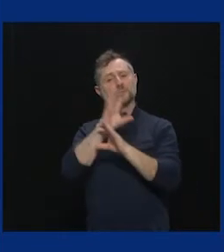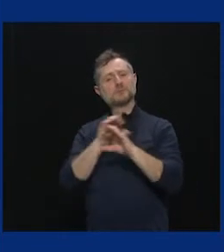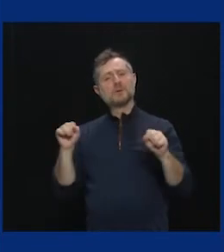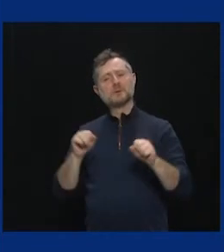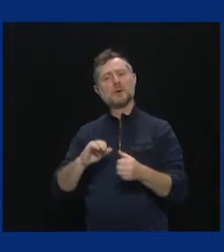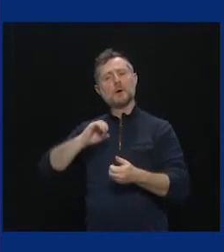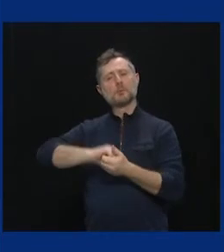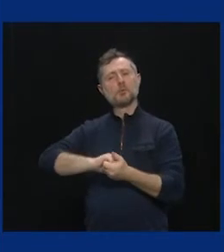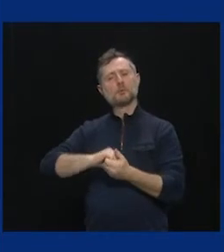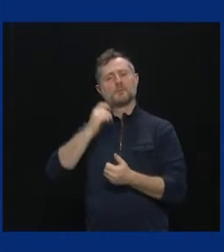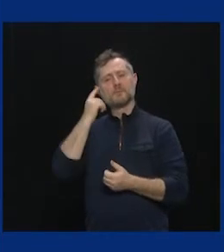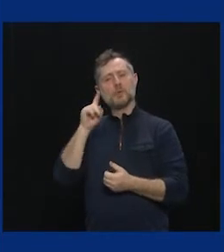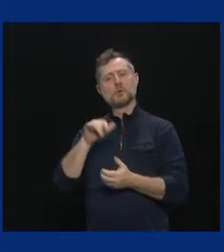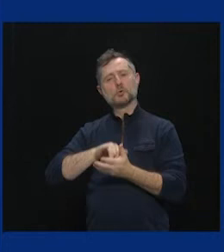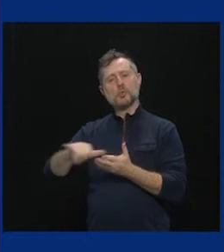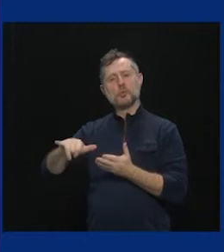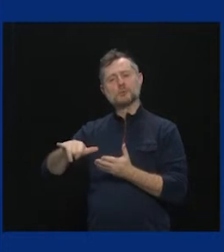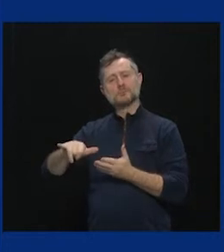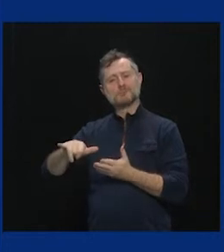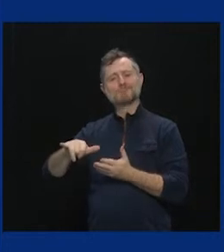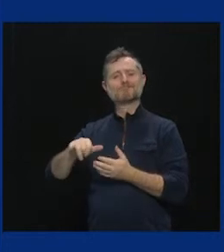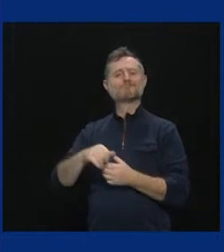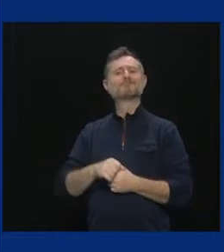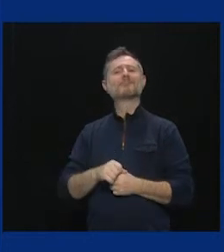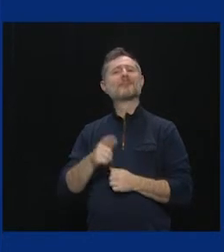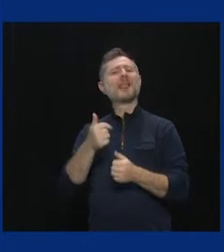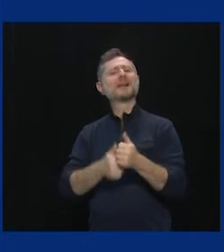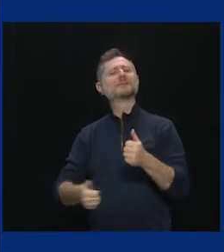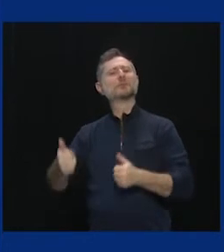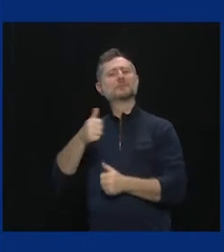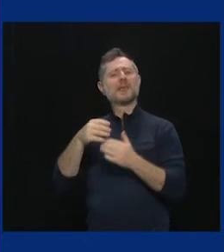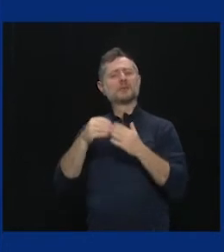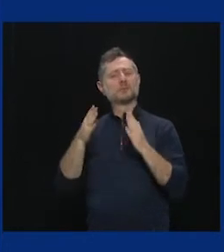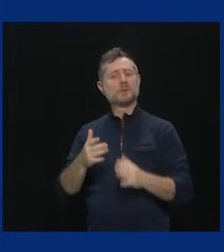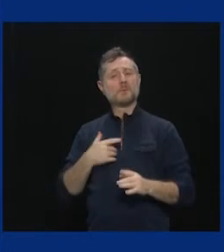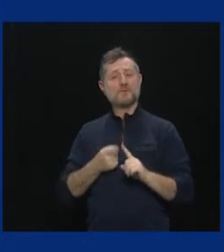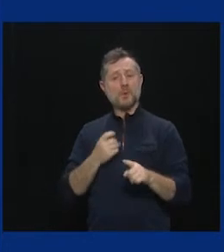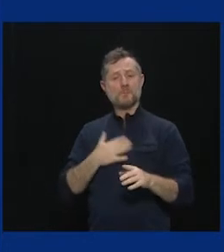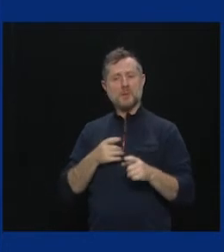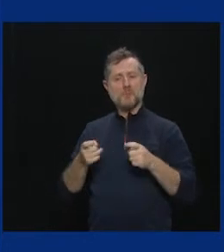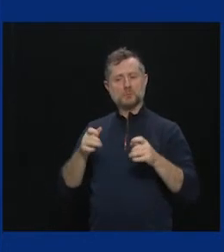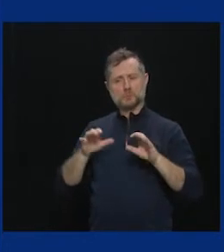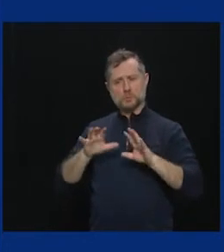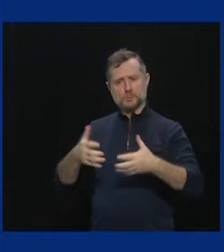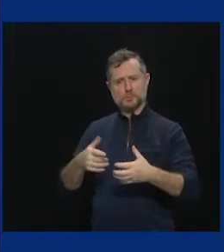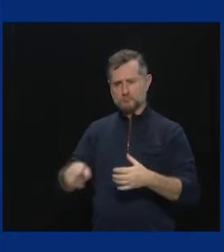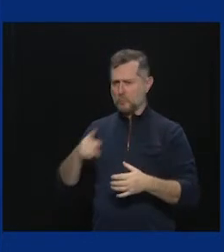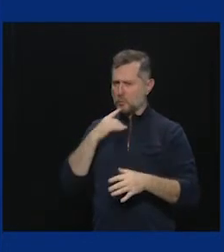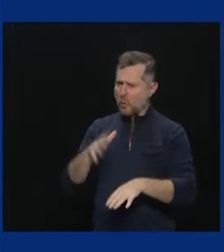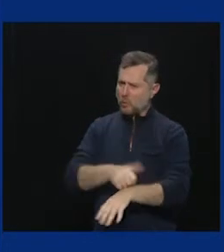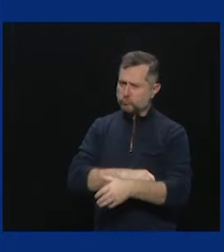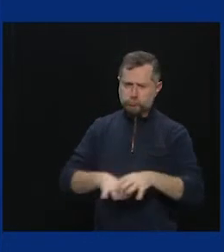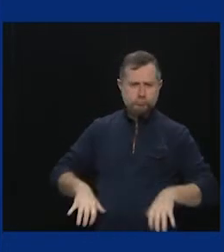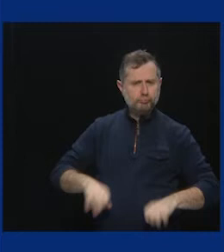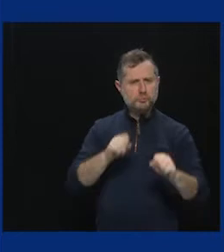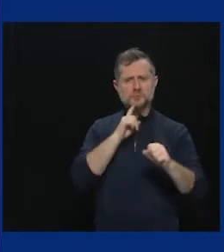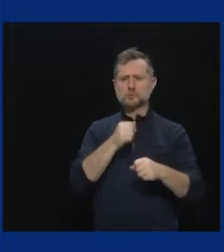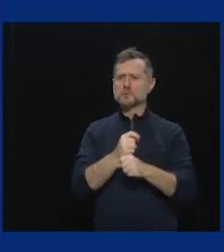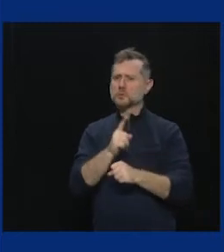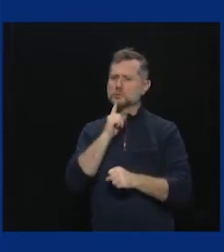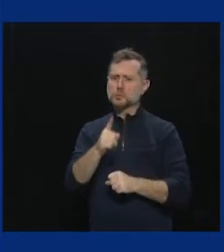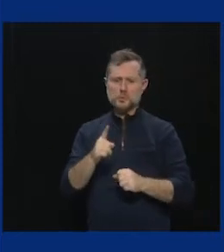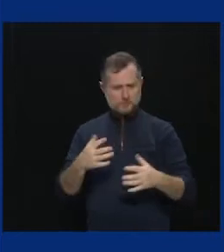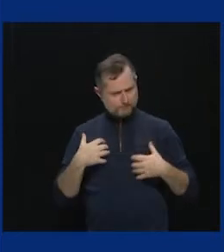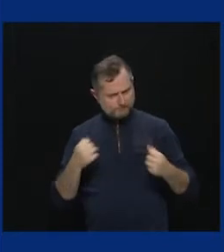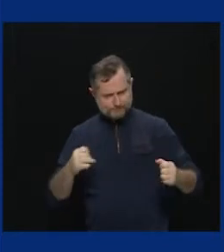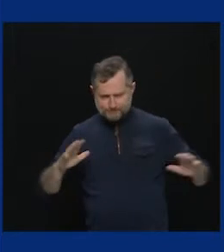York. Our senior leaders from my administration who are leading the charge to make sure that we come back from this pandemic